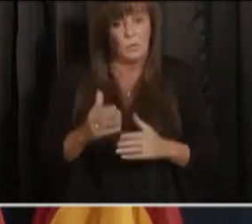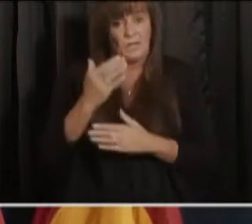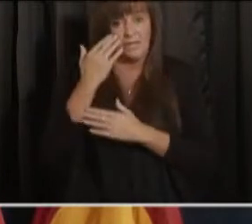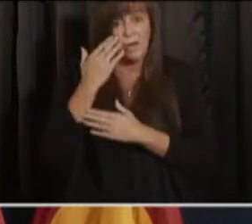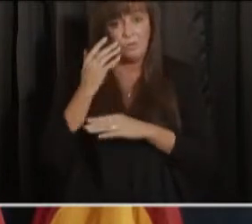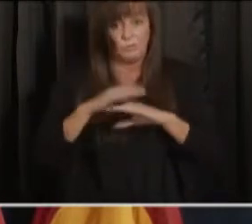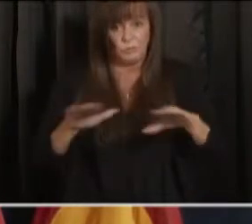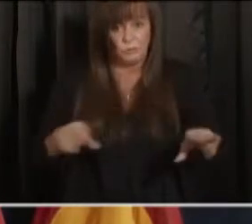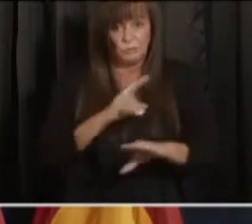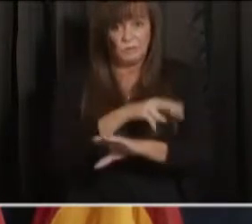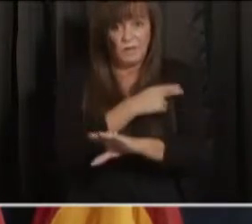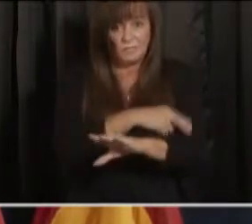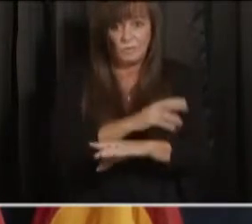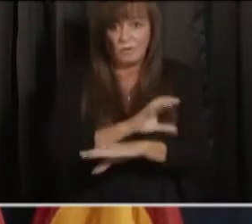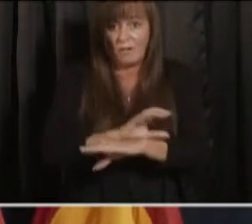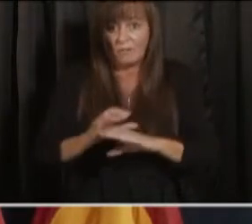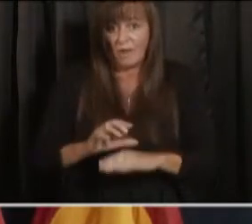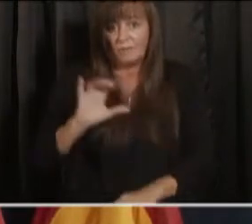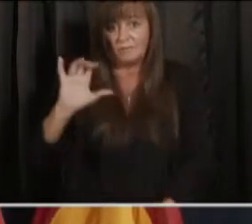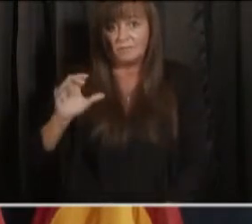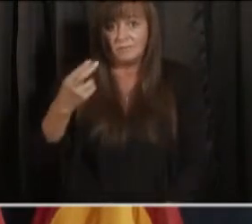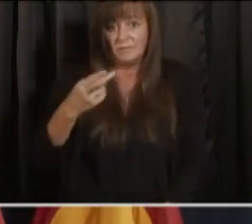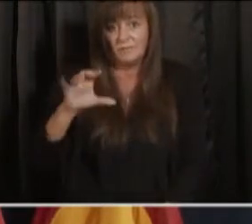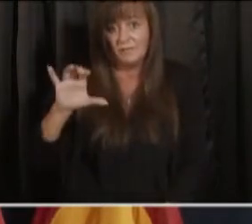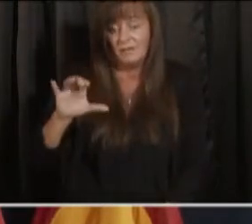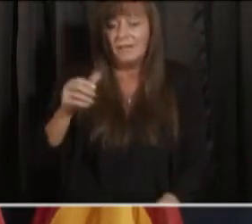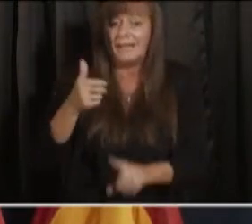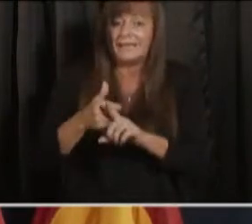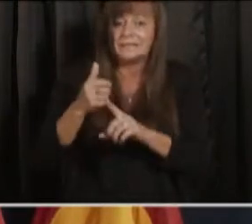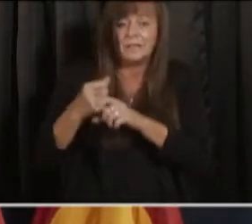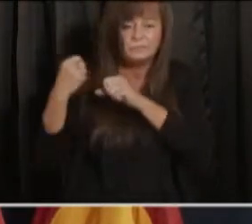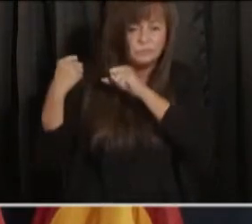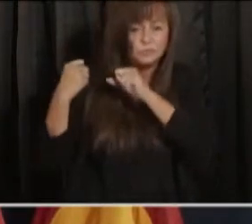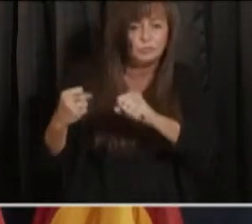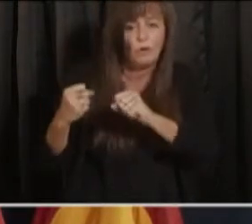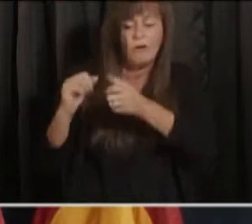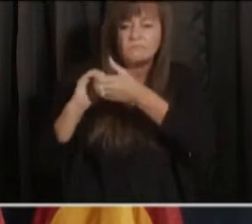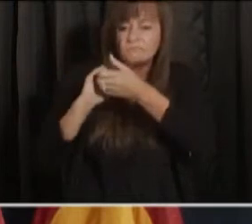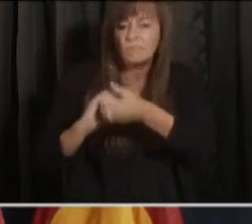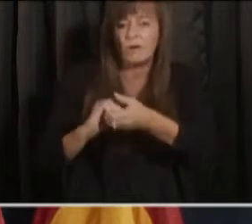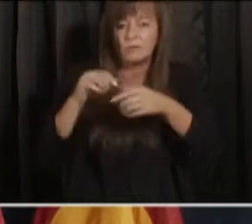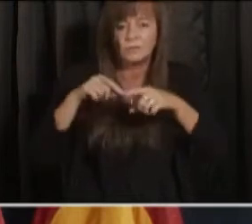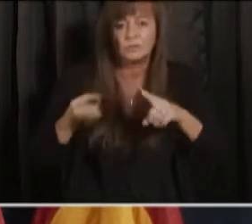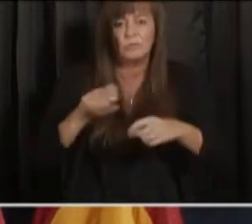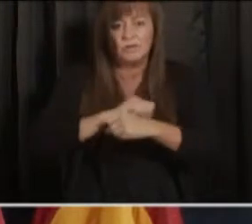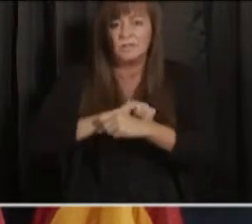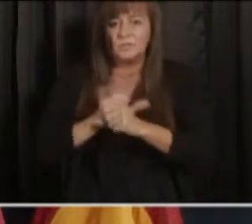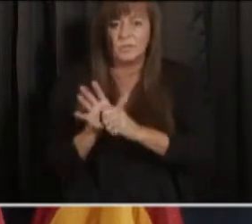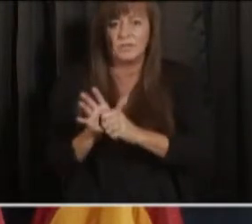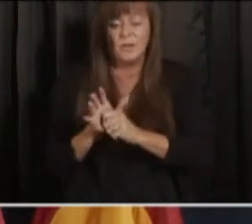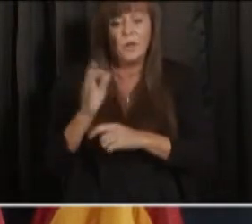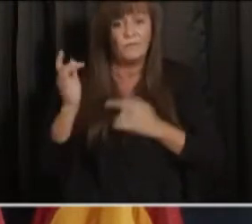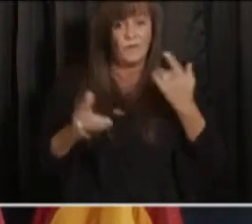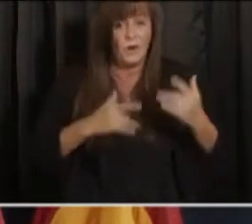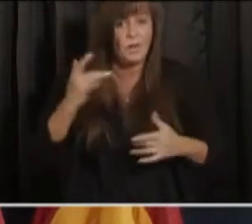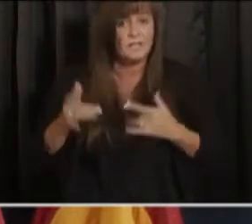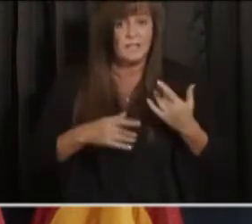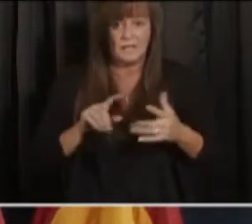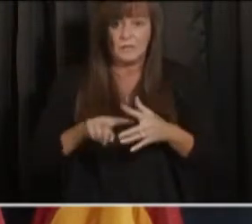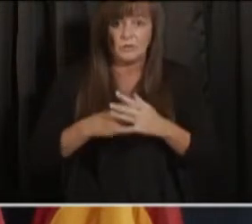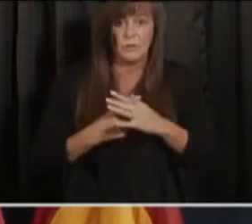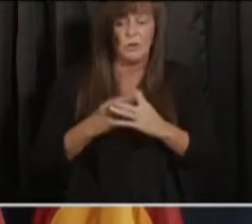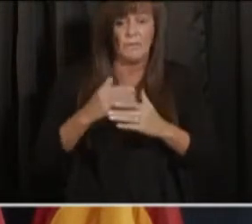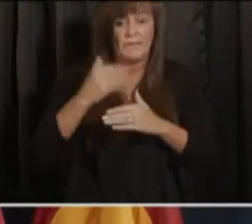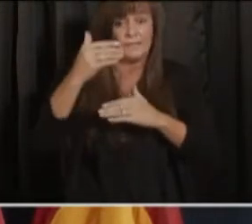Hospital Colorado has been a strong partner throughout this pandemic, and we are very excited to be entering this next phase as we help to vaccinate as